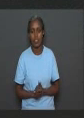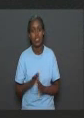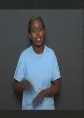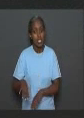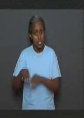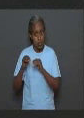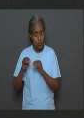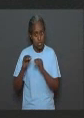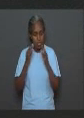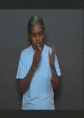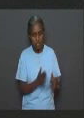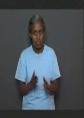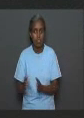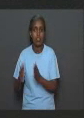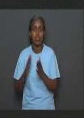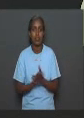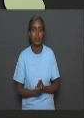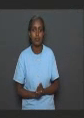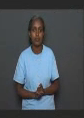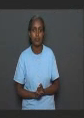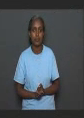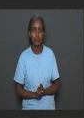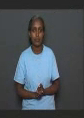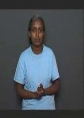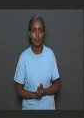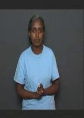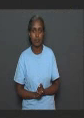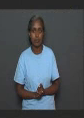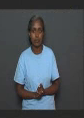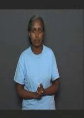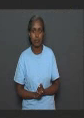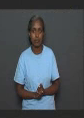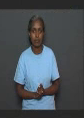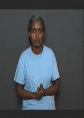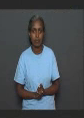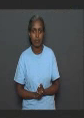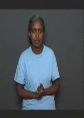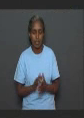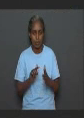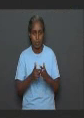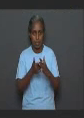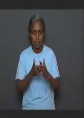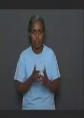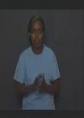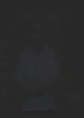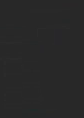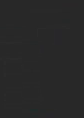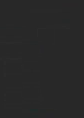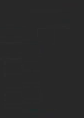Students, let's get ready. Begin.